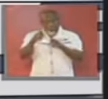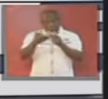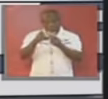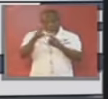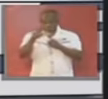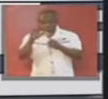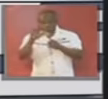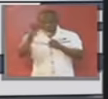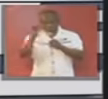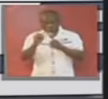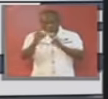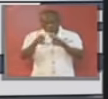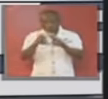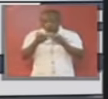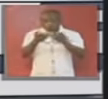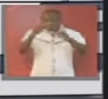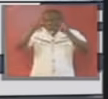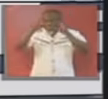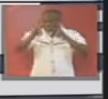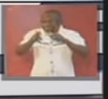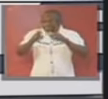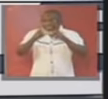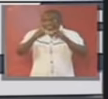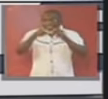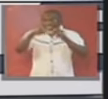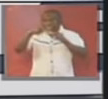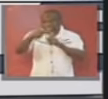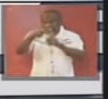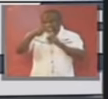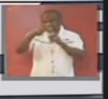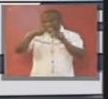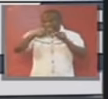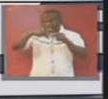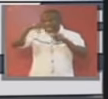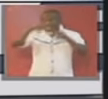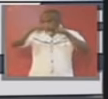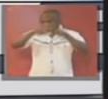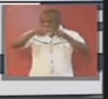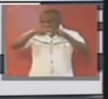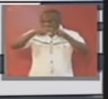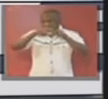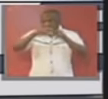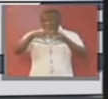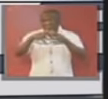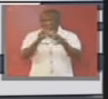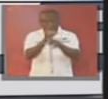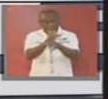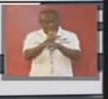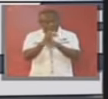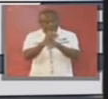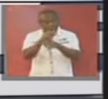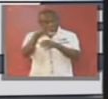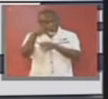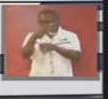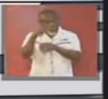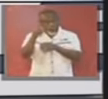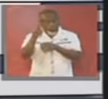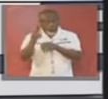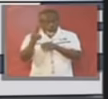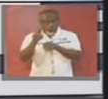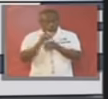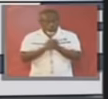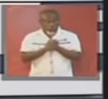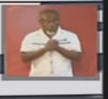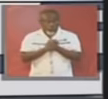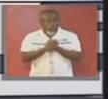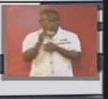care. What I can tell you, Richard, is over the last 6 weeks, the parallel healthcare system occupancy in terms of ward level